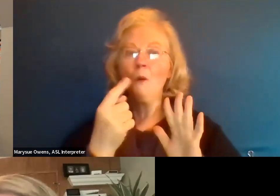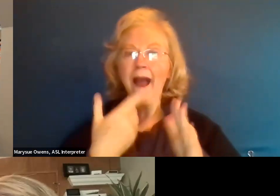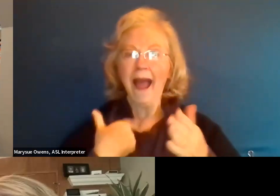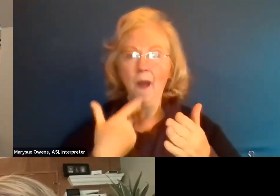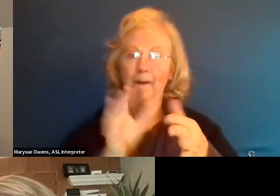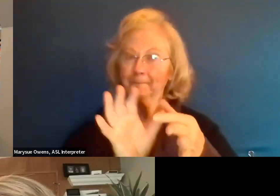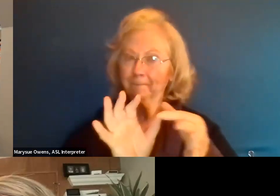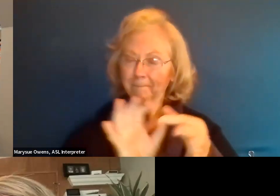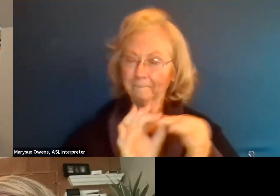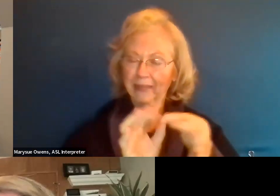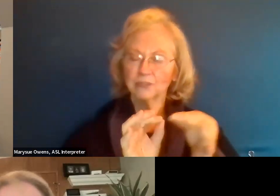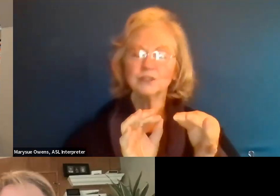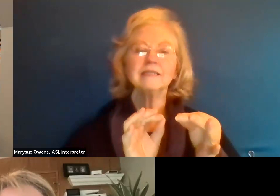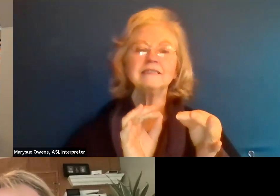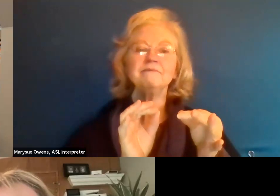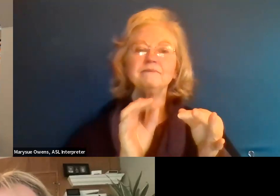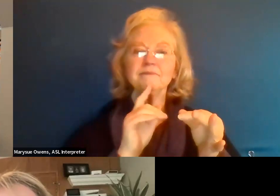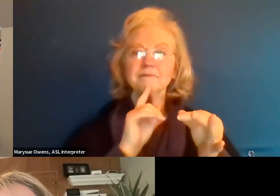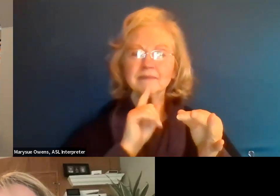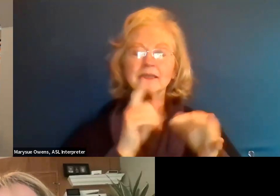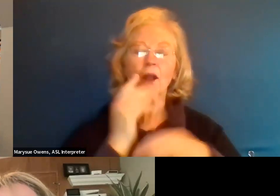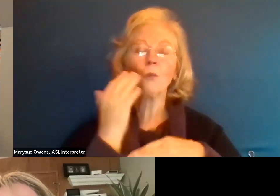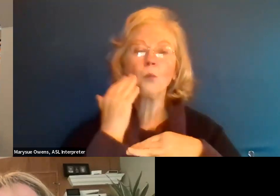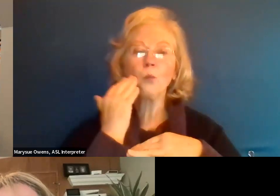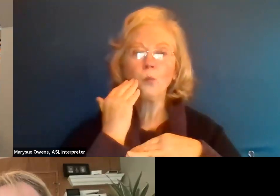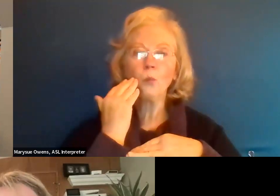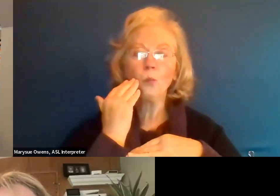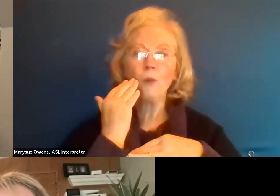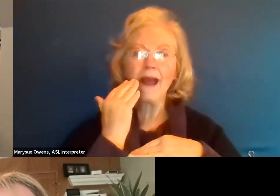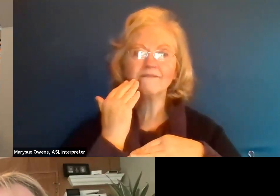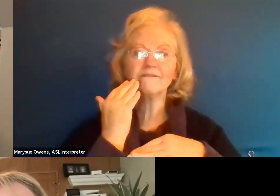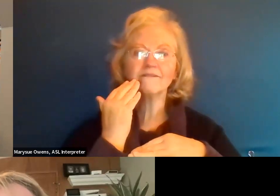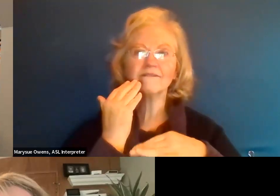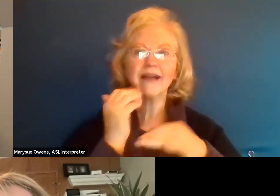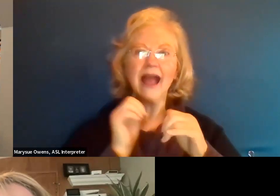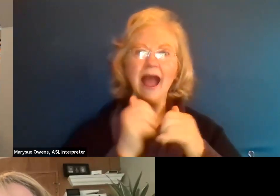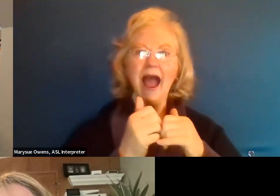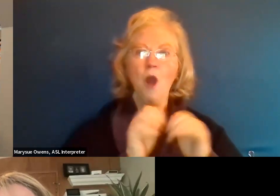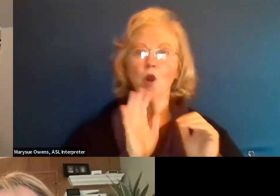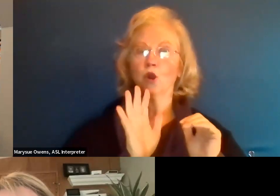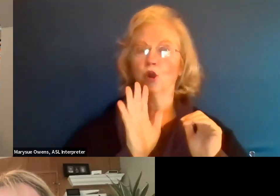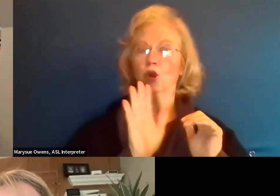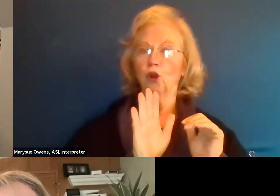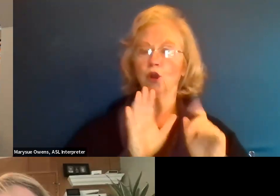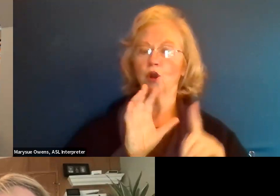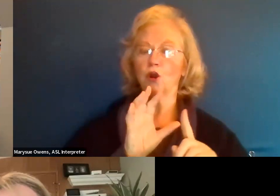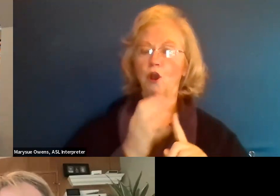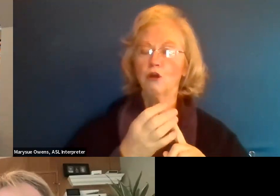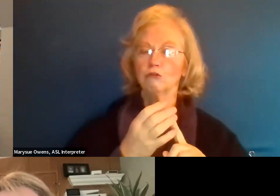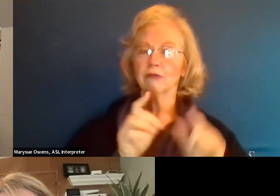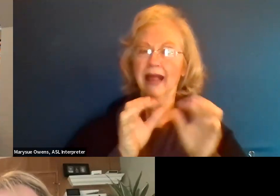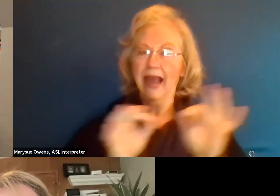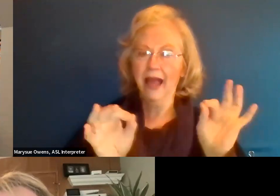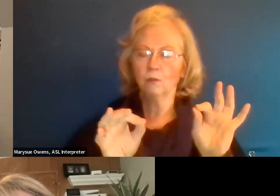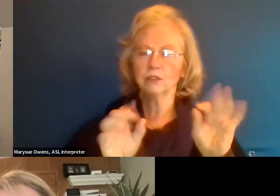mention is that being aware of how your cultural language is different